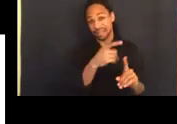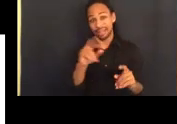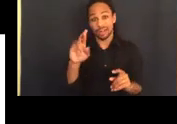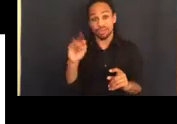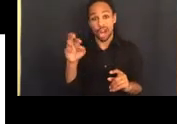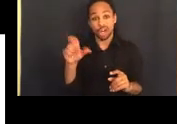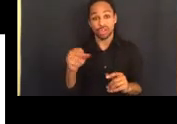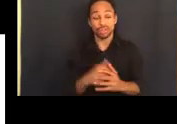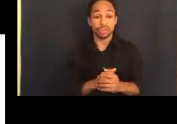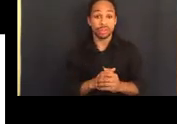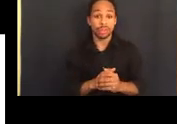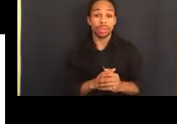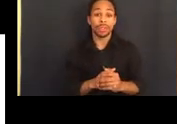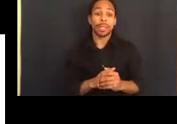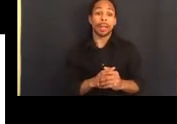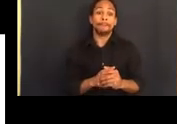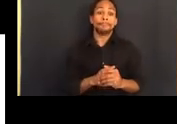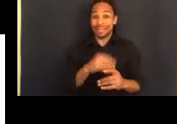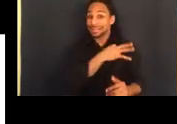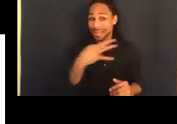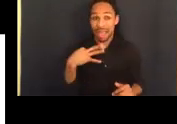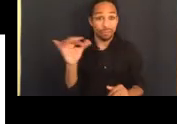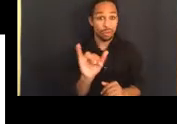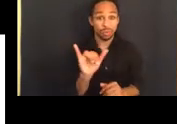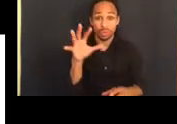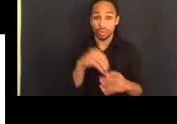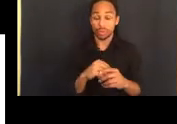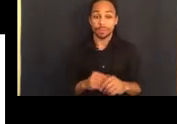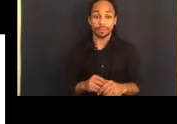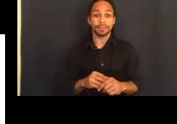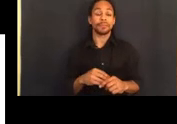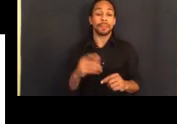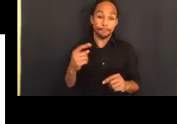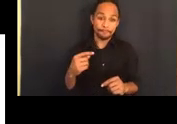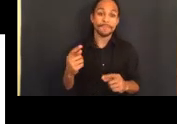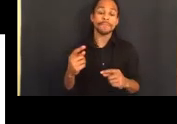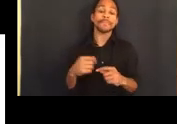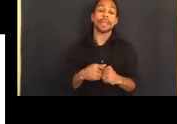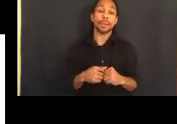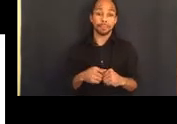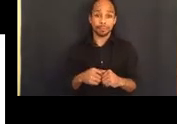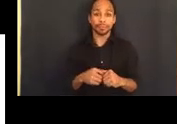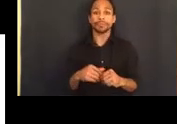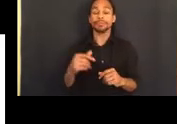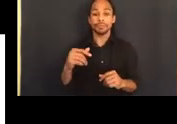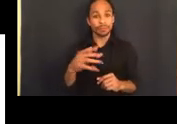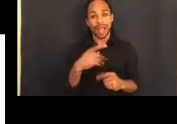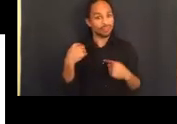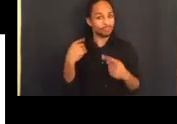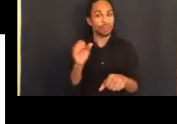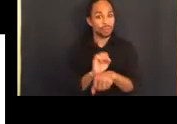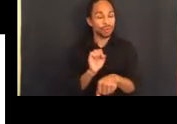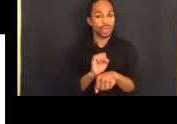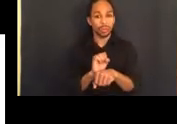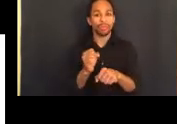Really, I've been working around these issues, these places of structural violence, and these ideas